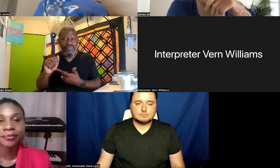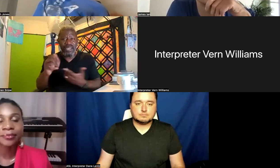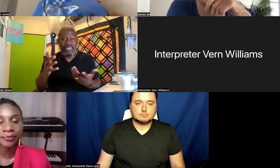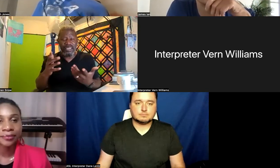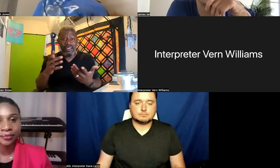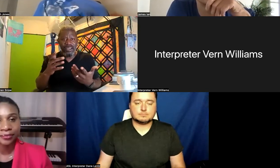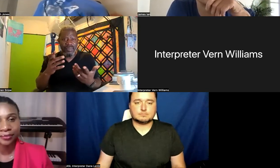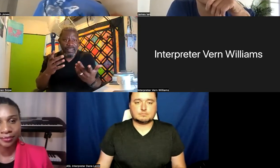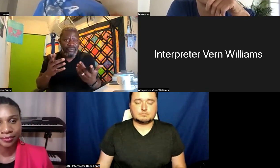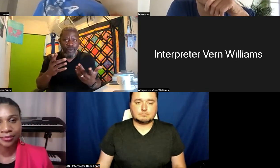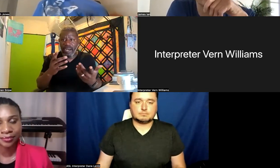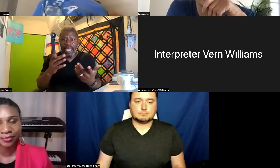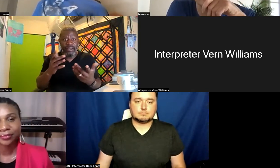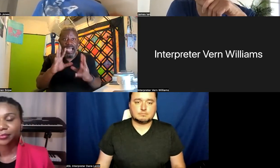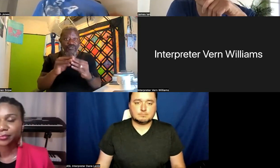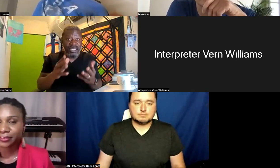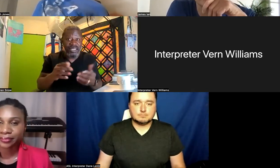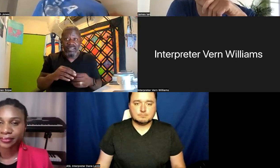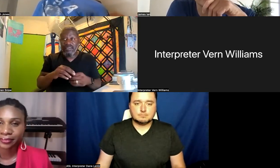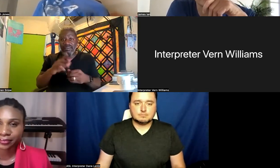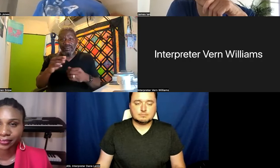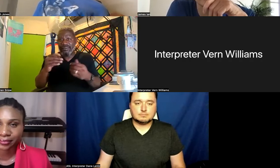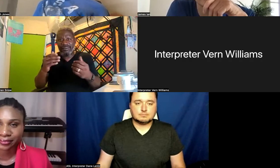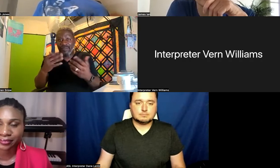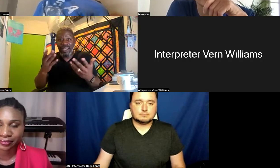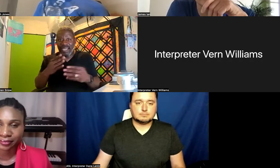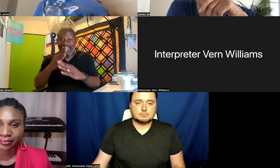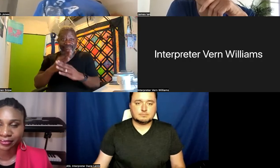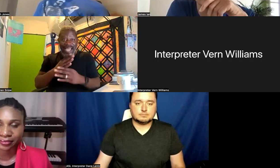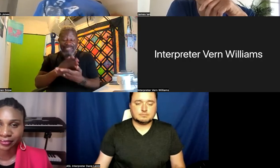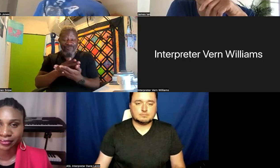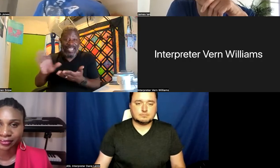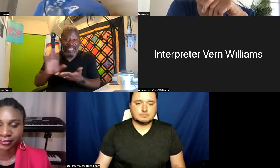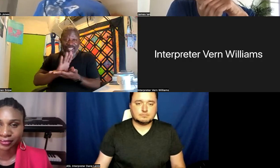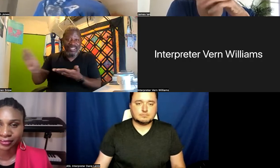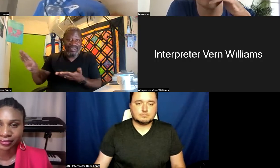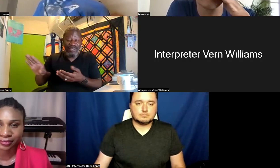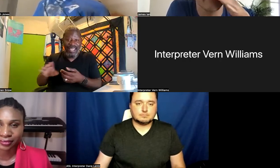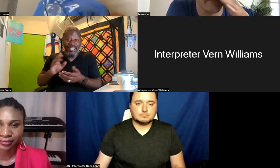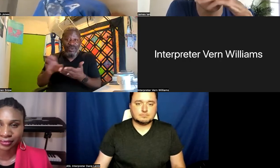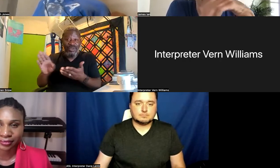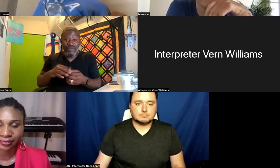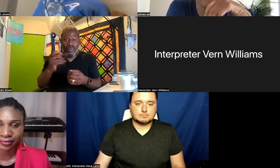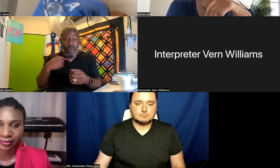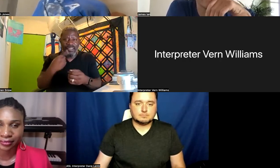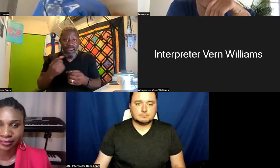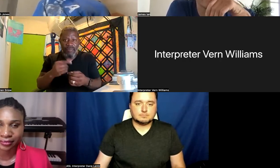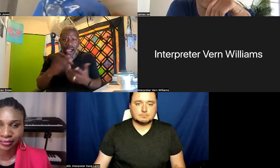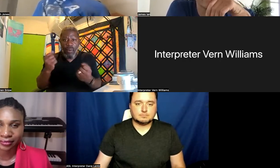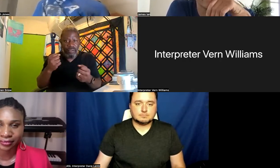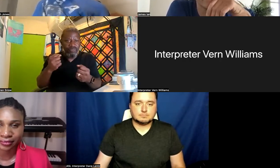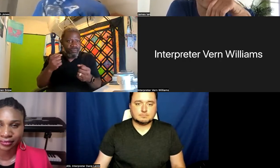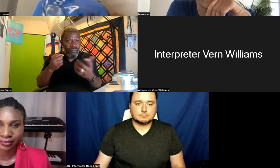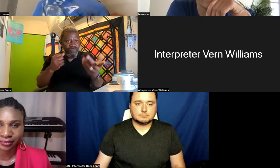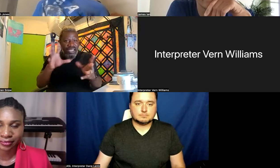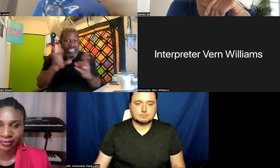have disability. I mean, for like conferences, sometimes I get rejected as exclusive. When I tell them I